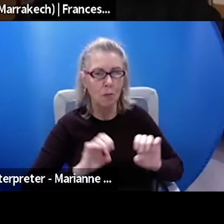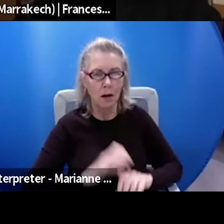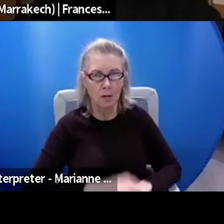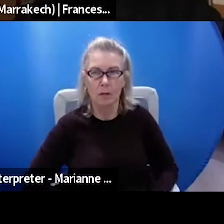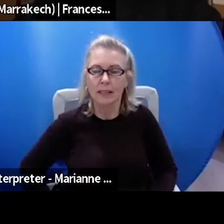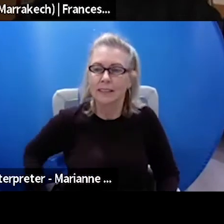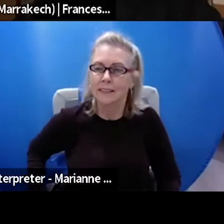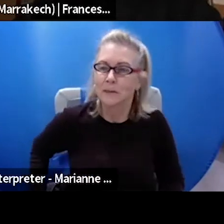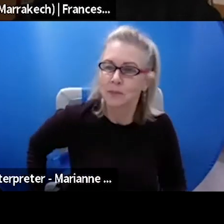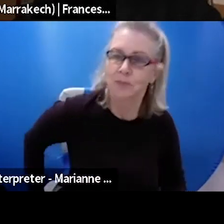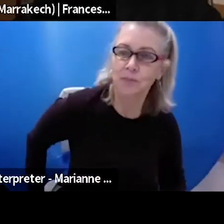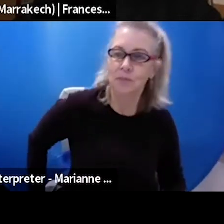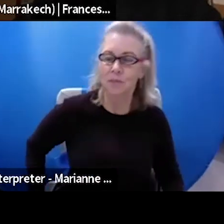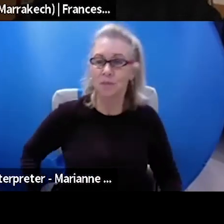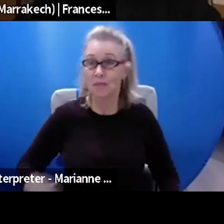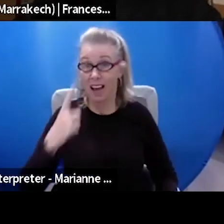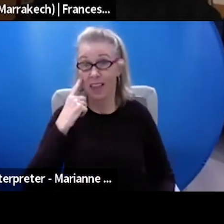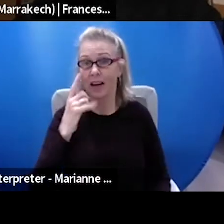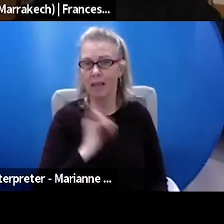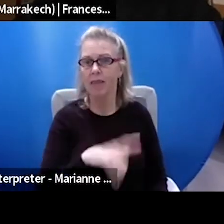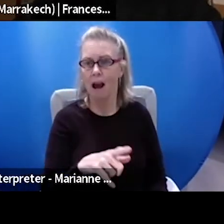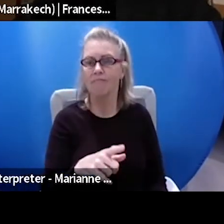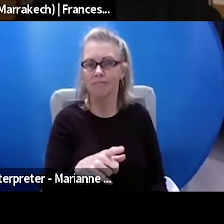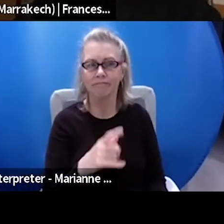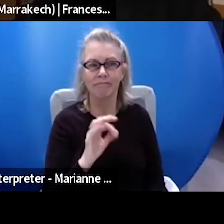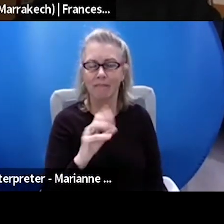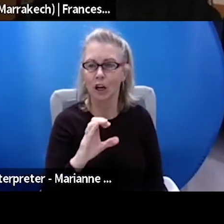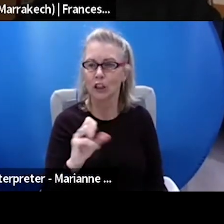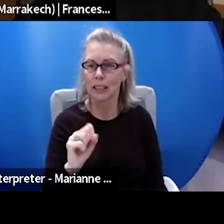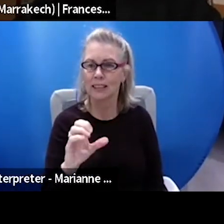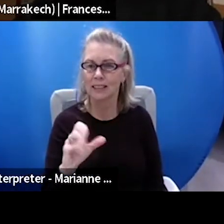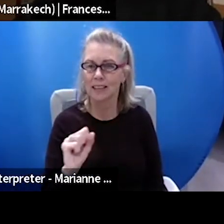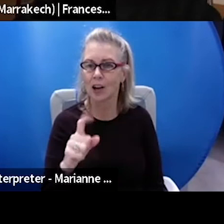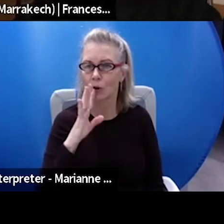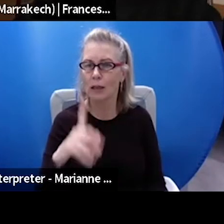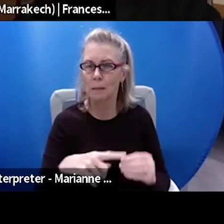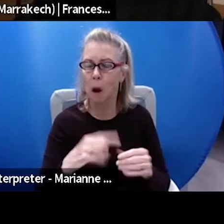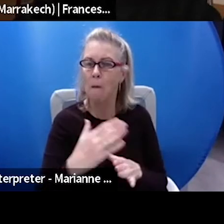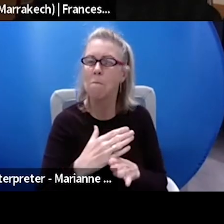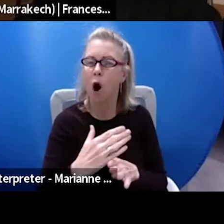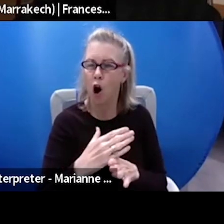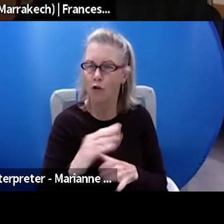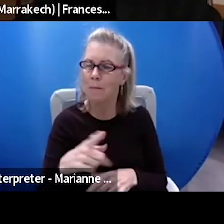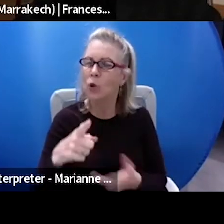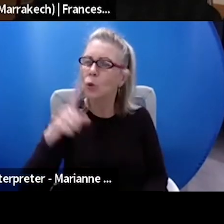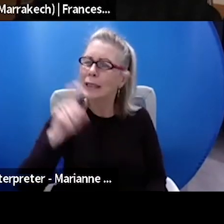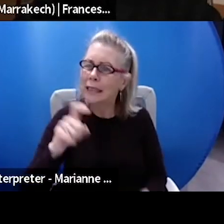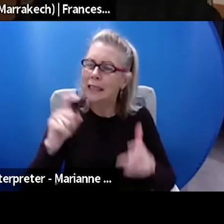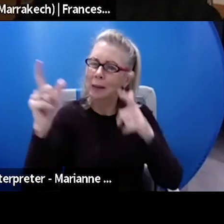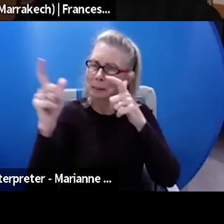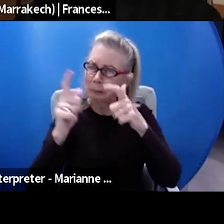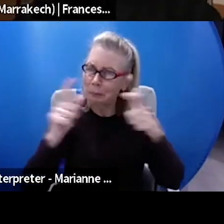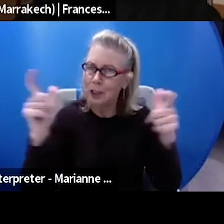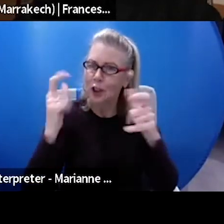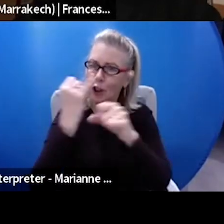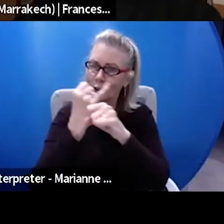I think it's a good point about partnering up, and actually, Francesca, you mentioned it in your presentation that you need like bigger structures